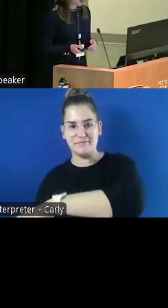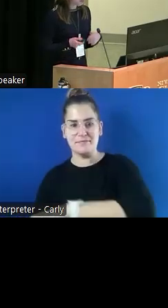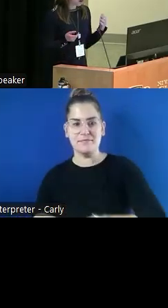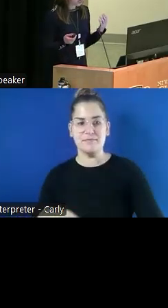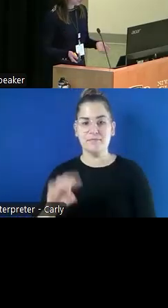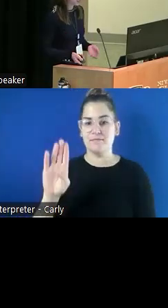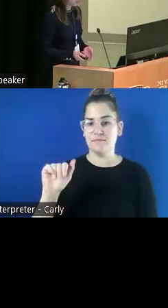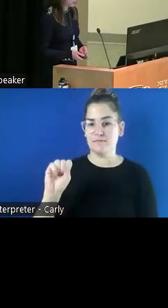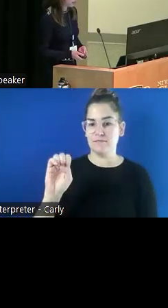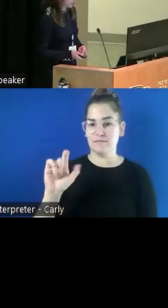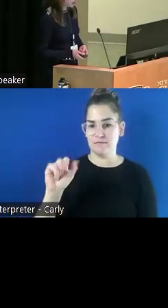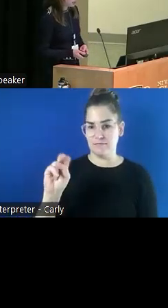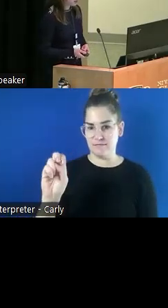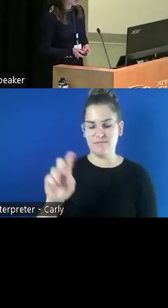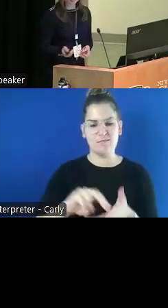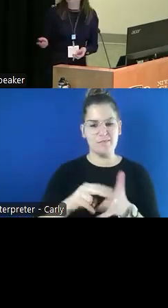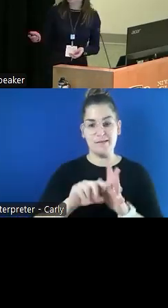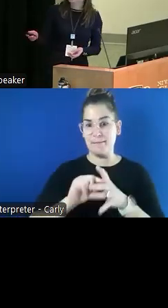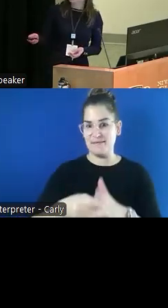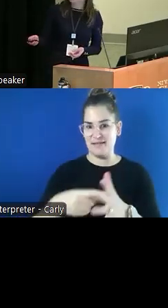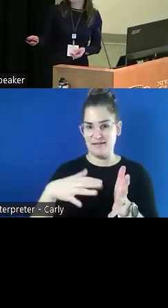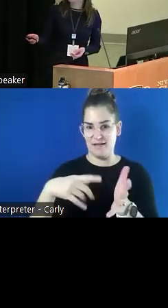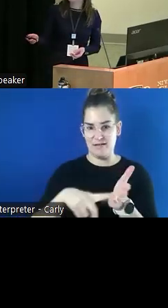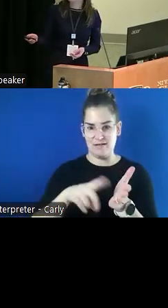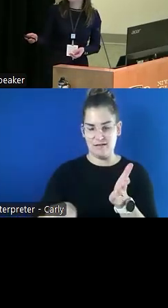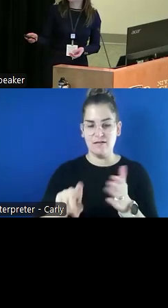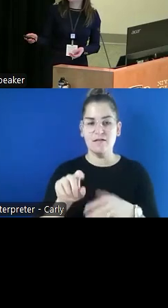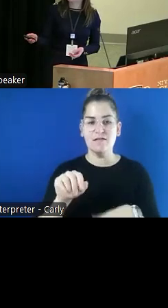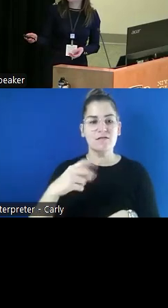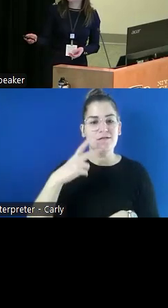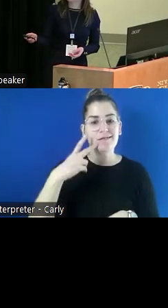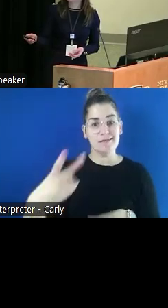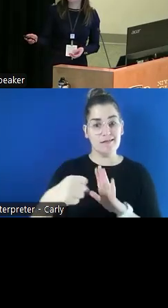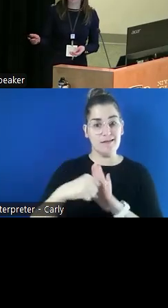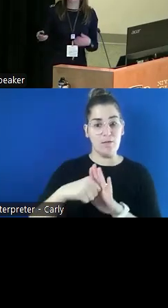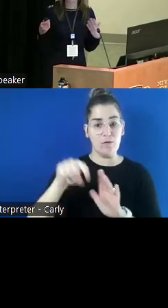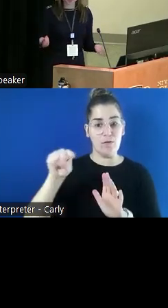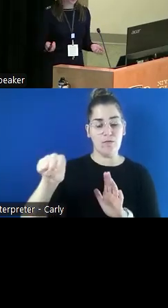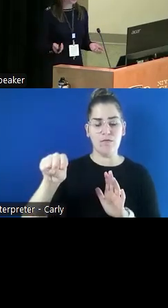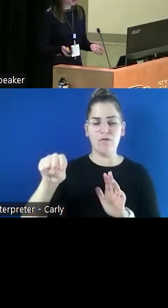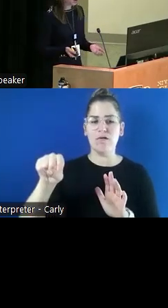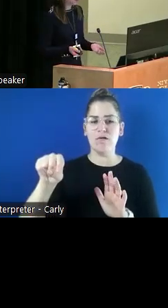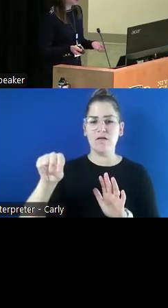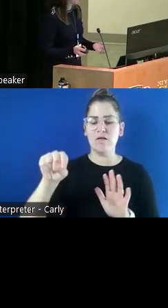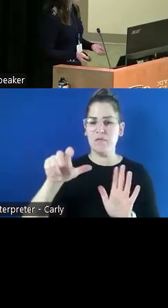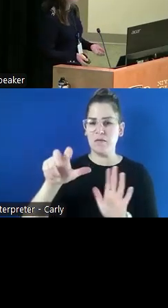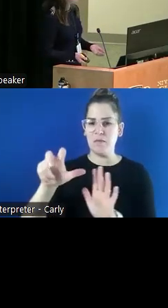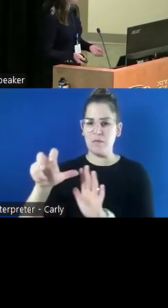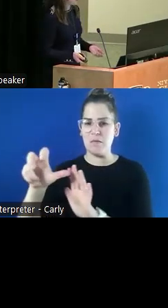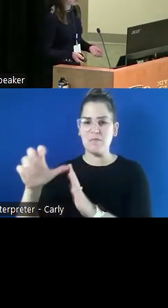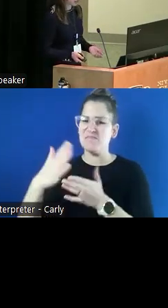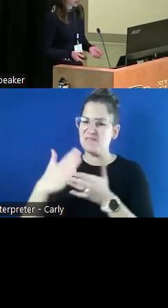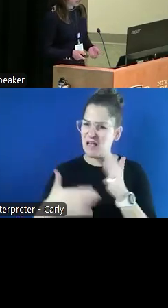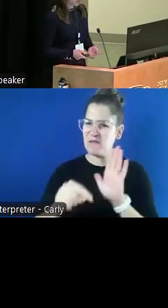or upon entry into the study, you can see that the sample was reporting some degree of negative